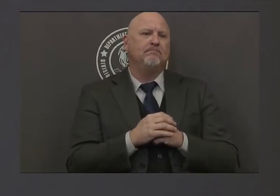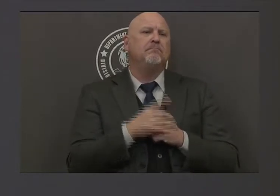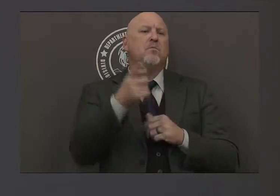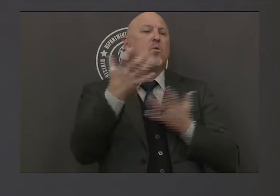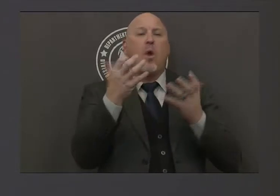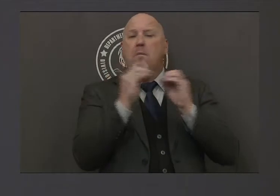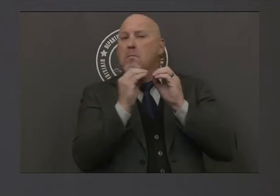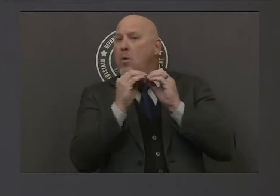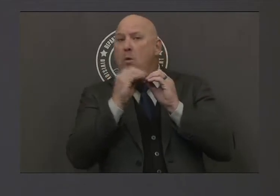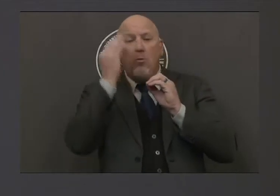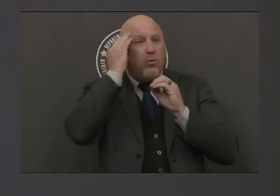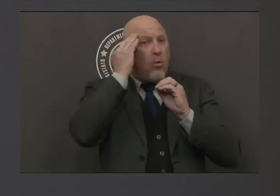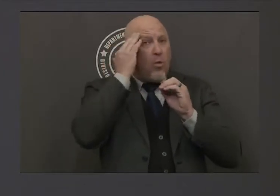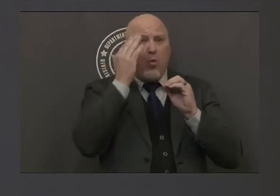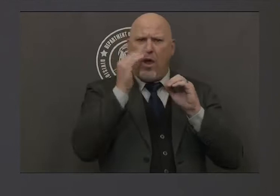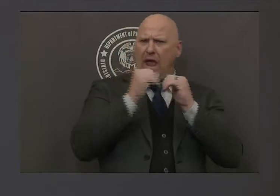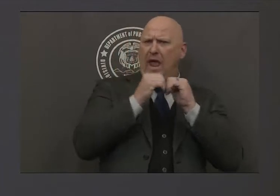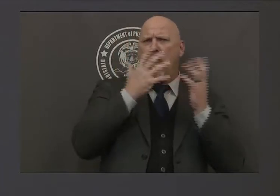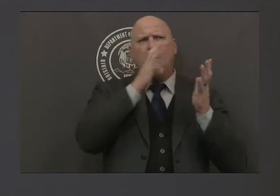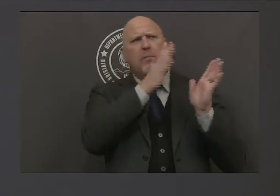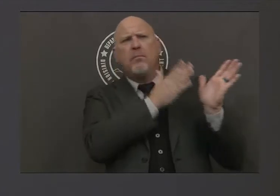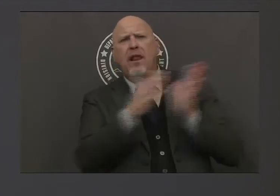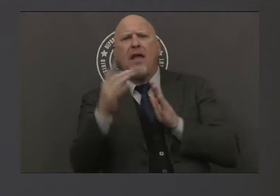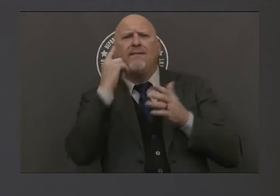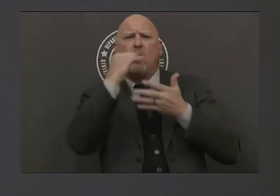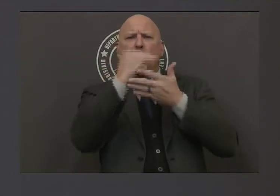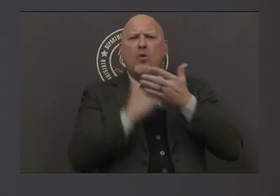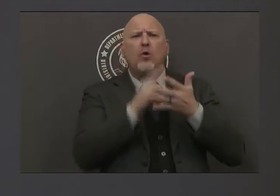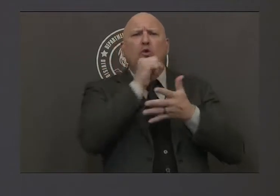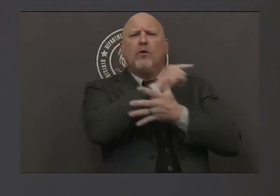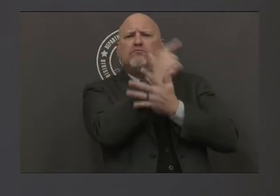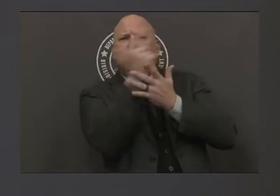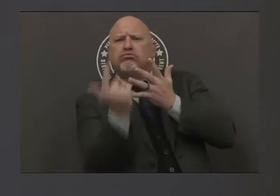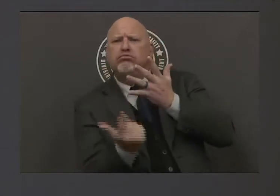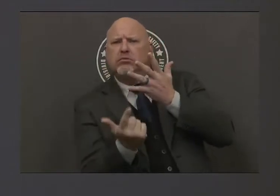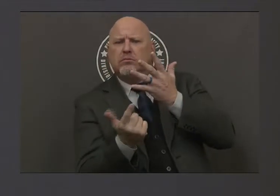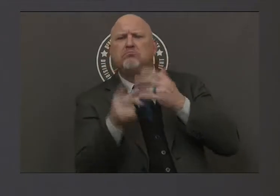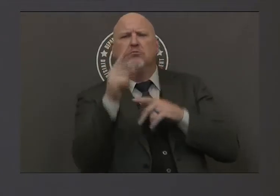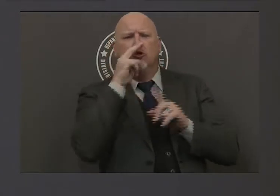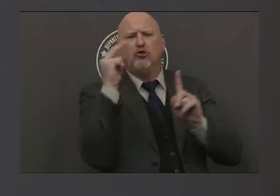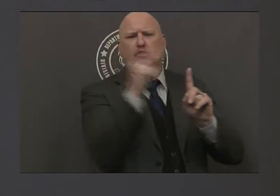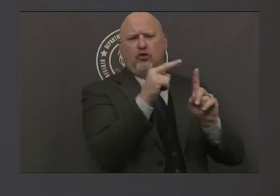of that you want to know about the COVID-19, the coronavirus, by going to